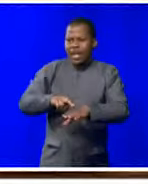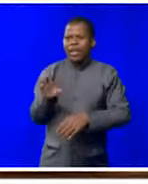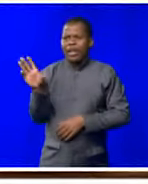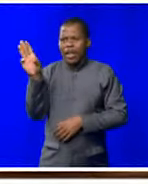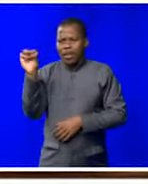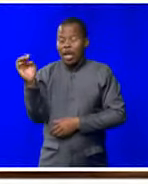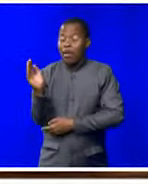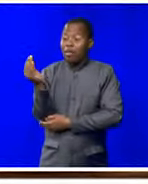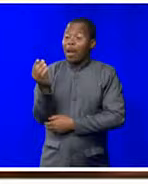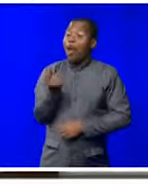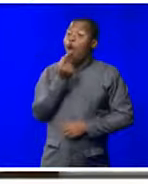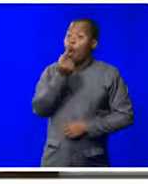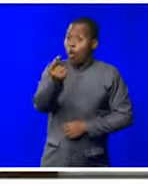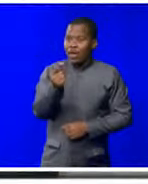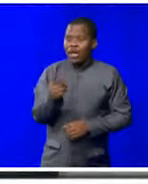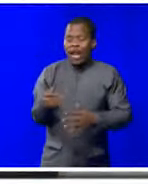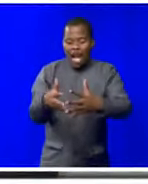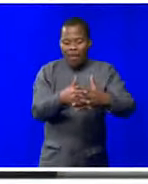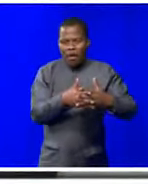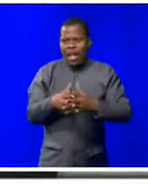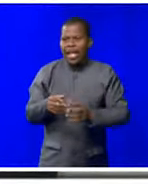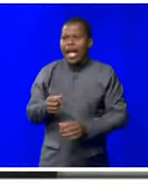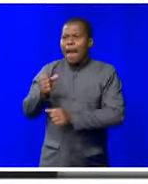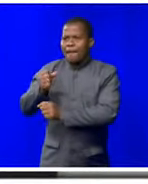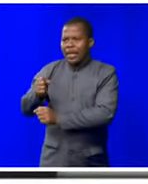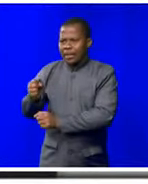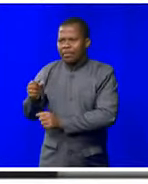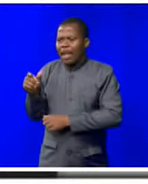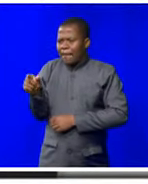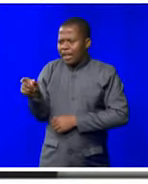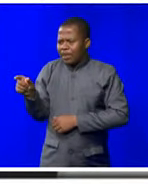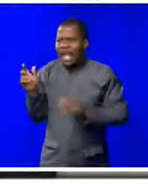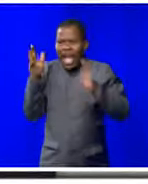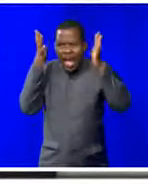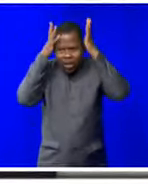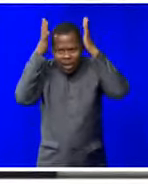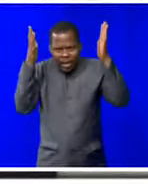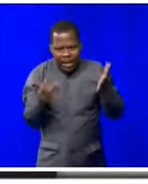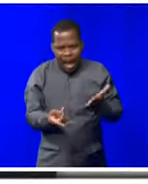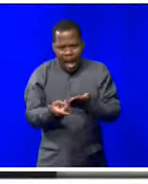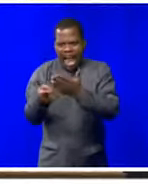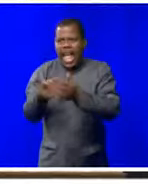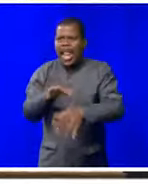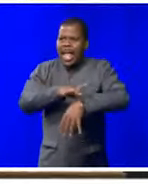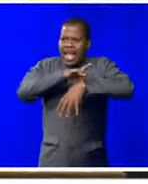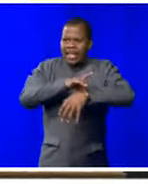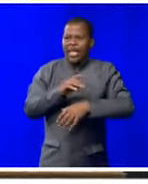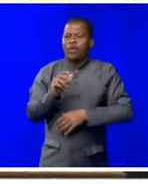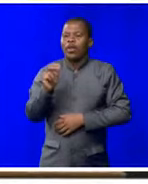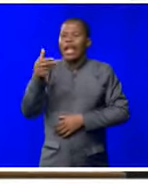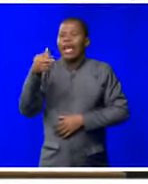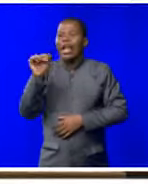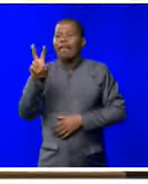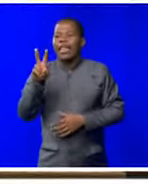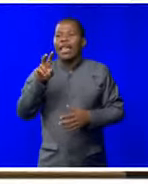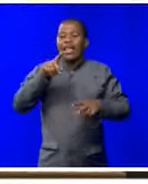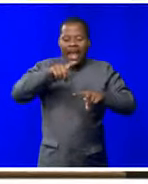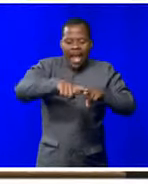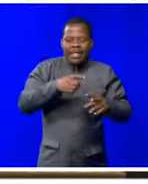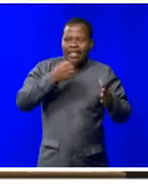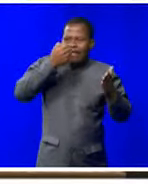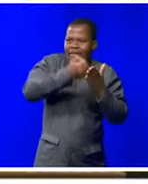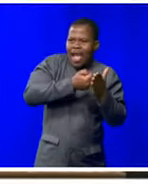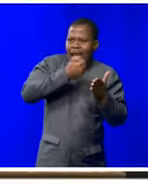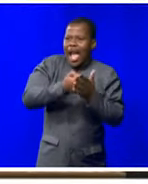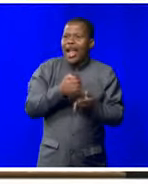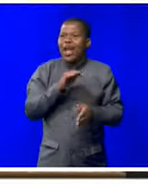Peace Corps has played a significant role in supporting the kingdom in the fight against HIV and AIDS. Peace Corps, as you heard, first came